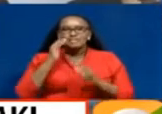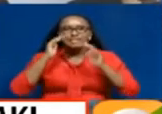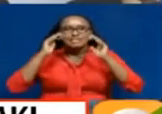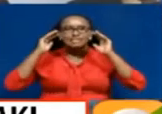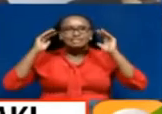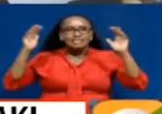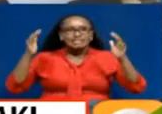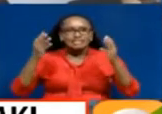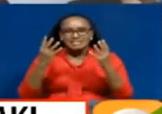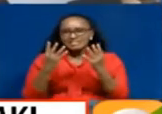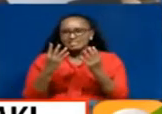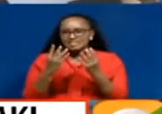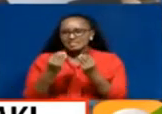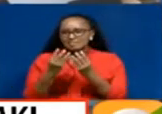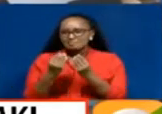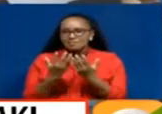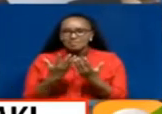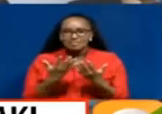simplicity,